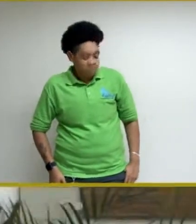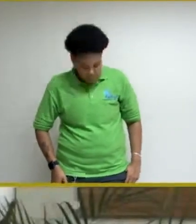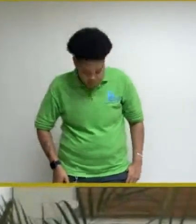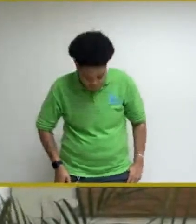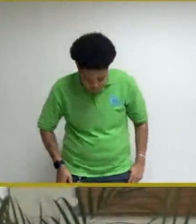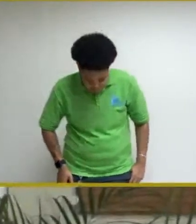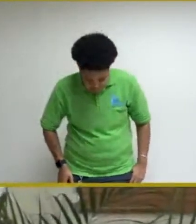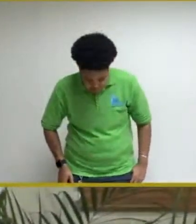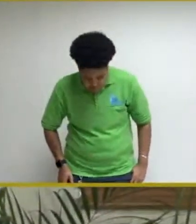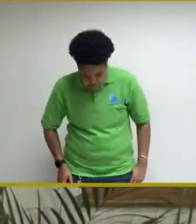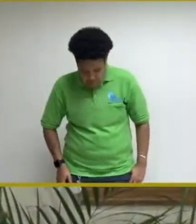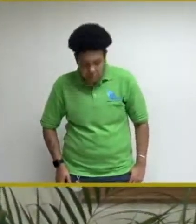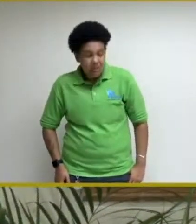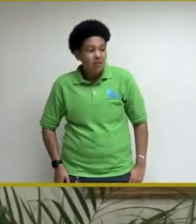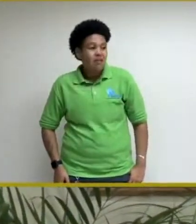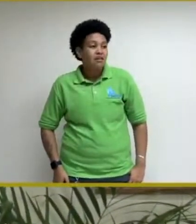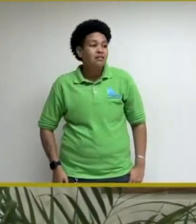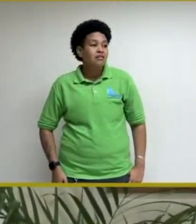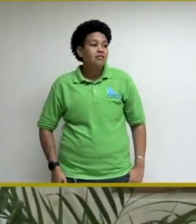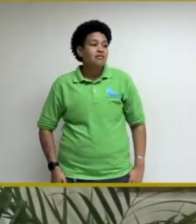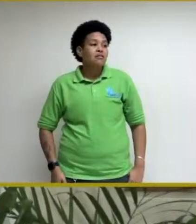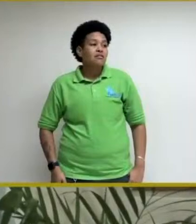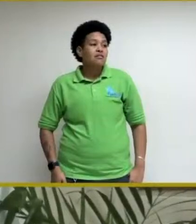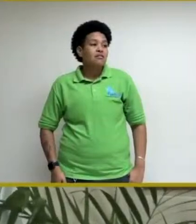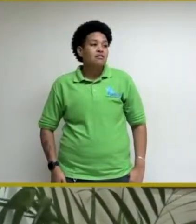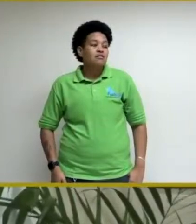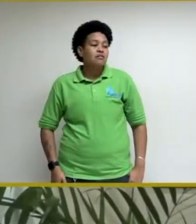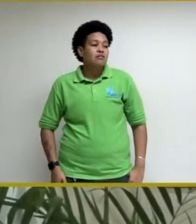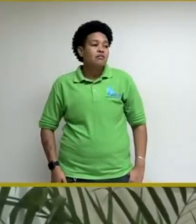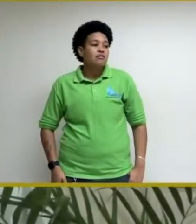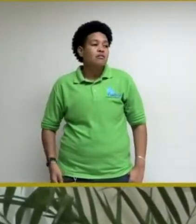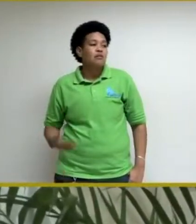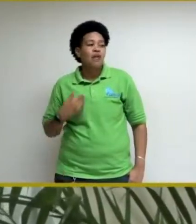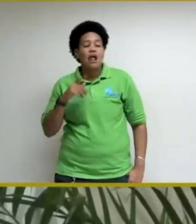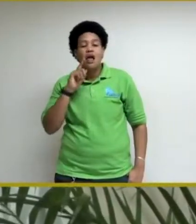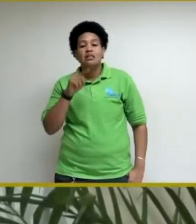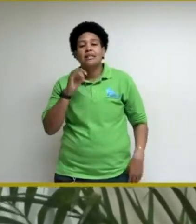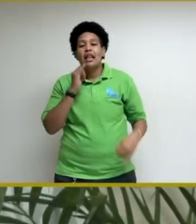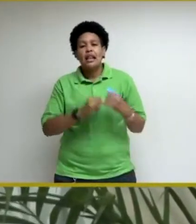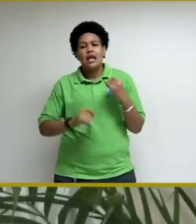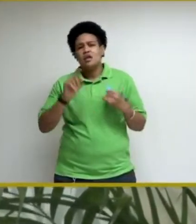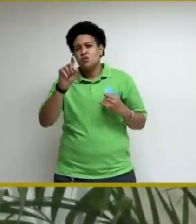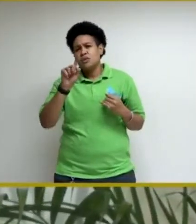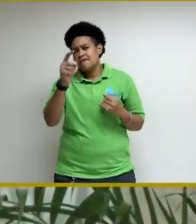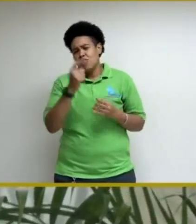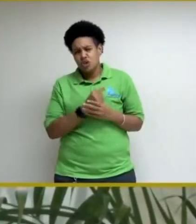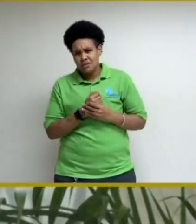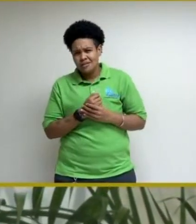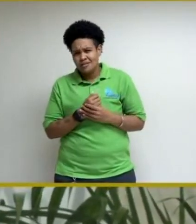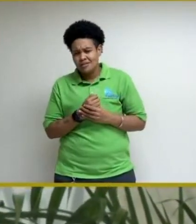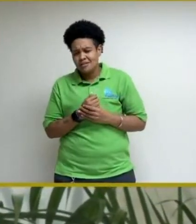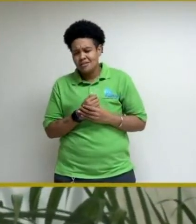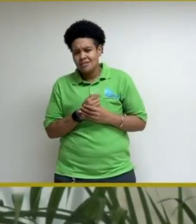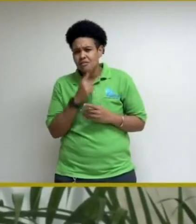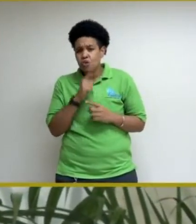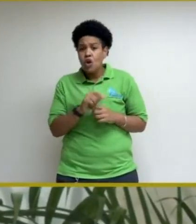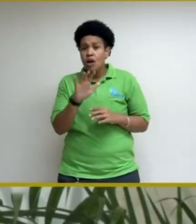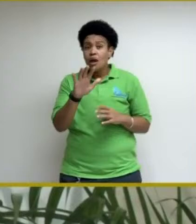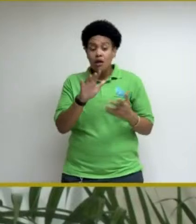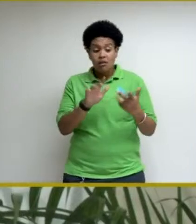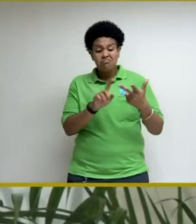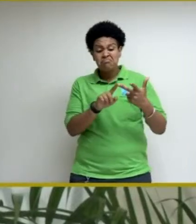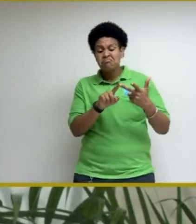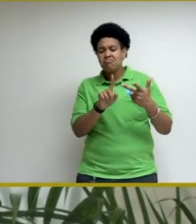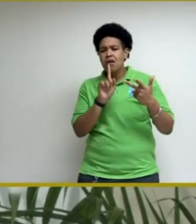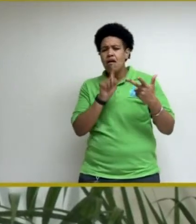I think I'll take the first question, the last question first. Certainly we are working to